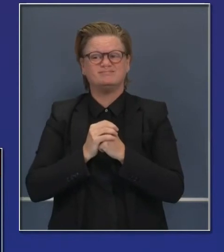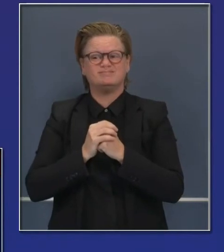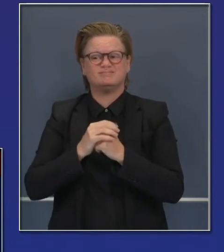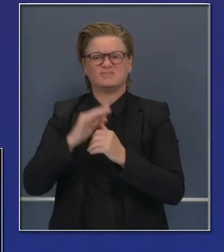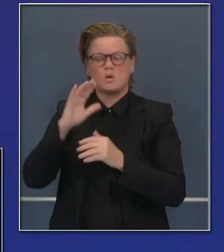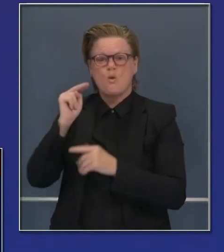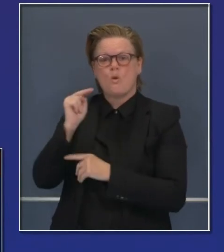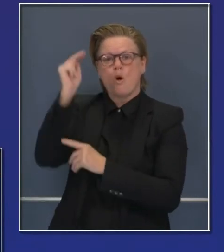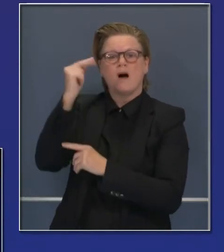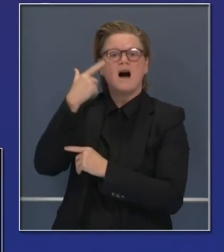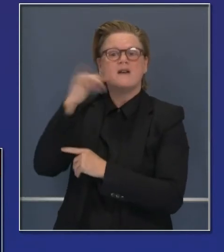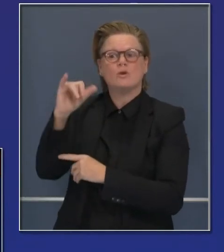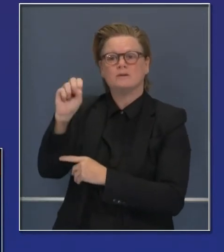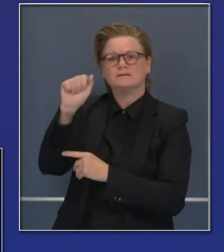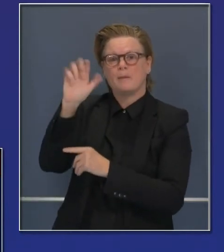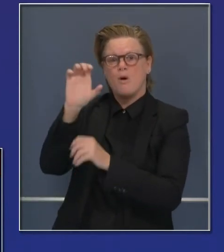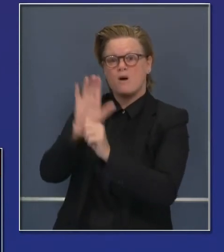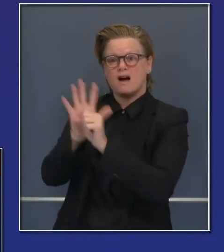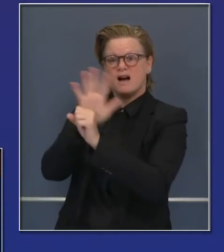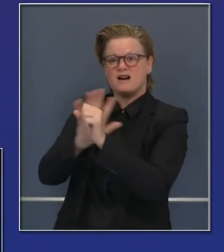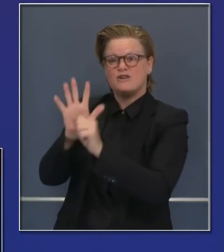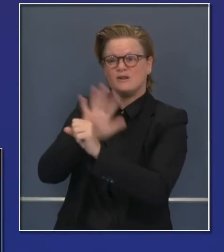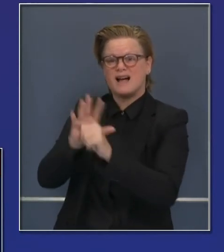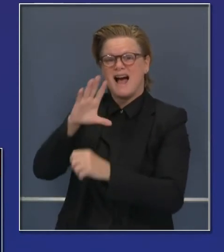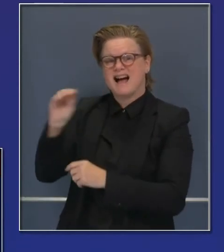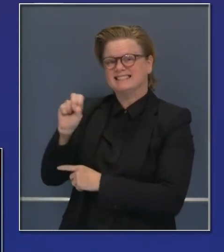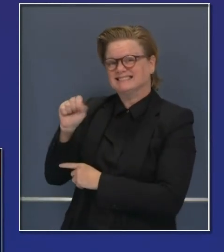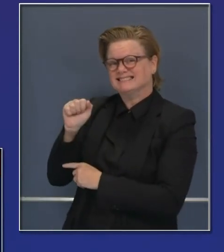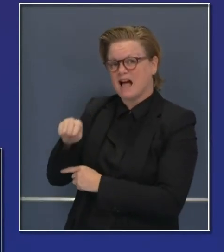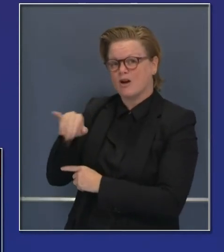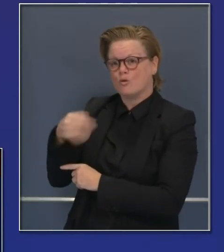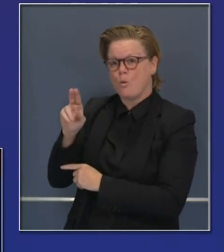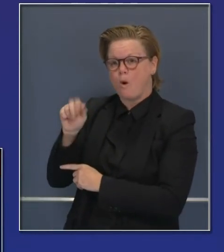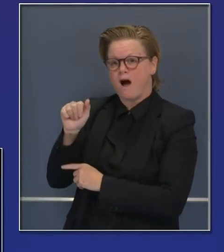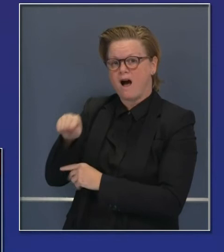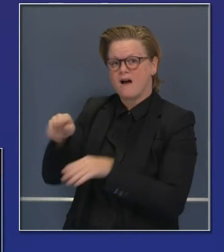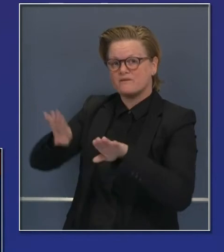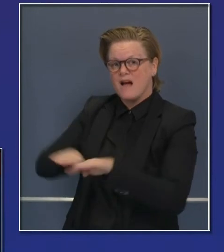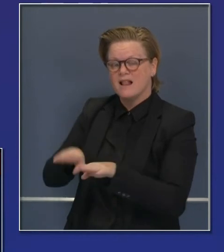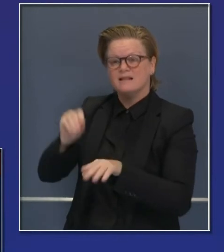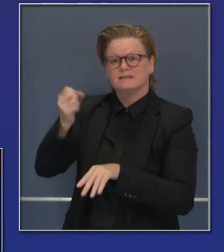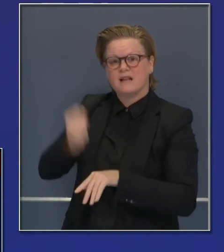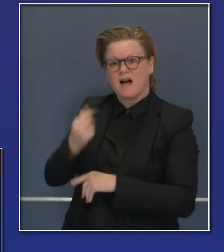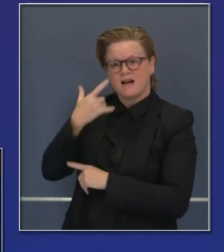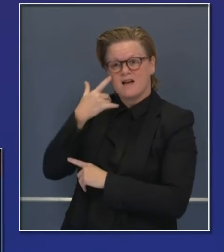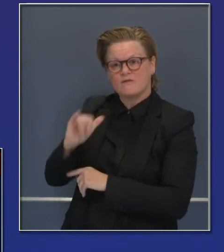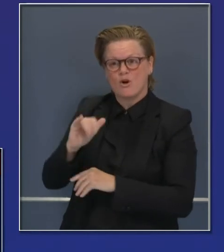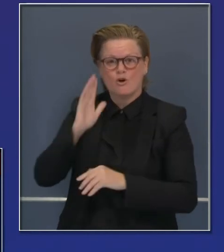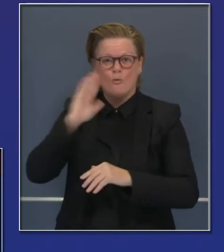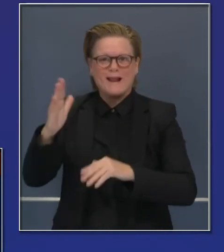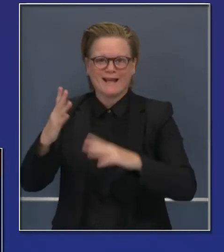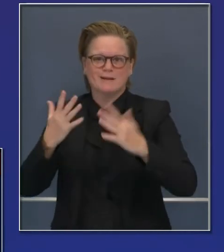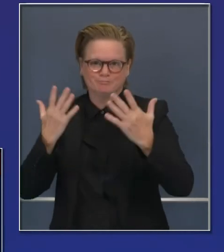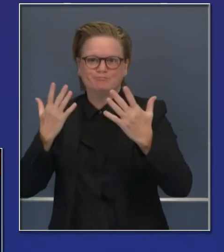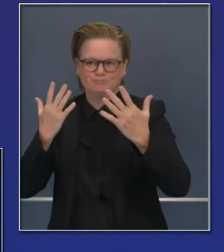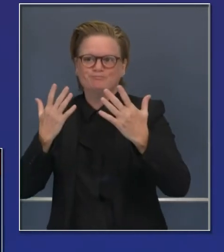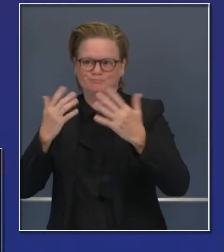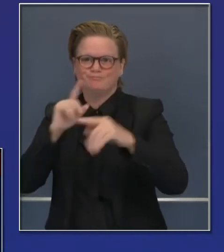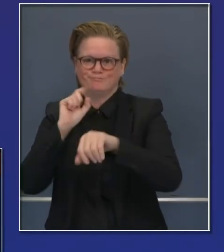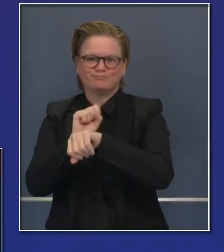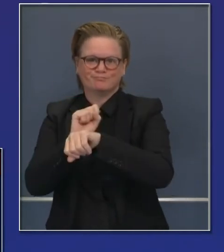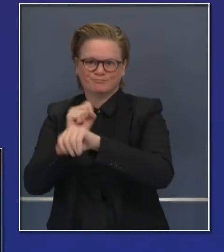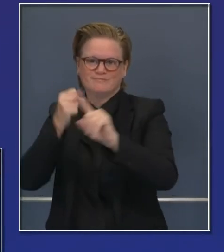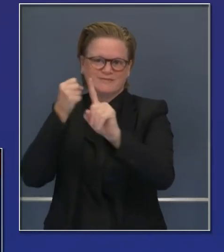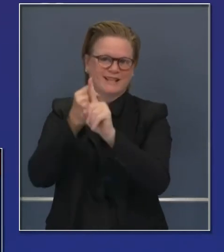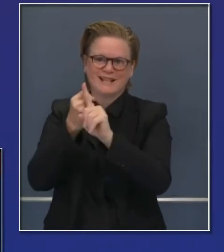Joaquin Valley and Southern California regions will have reached that 15% or less ICU